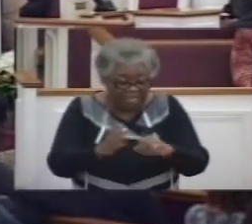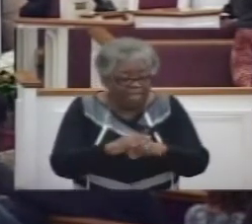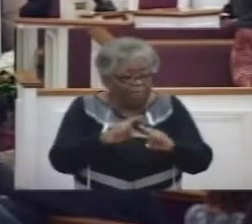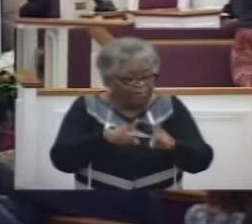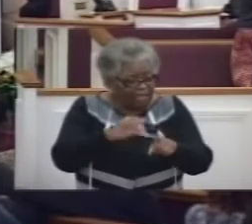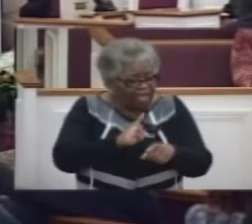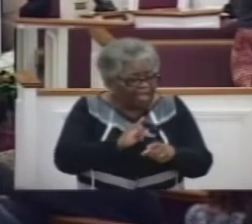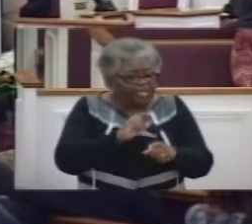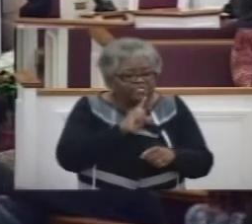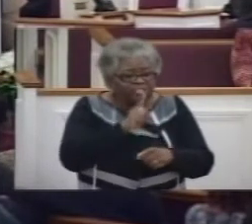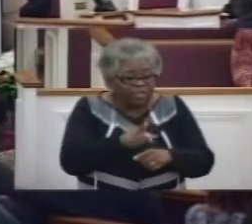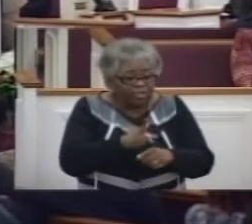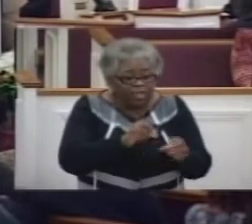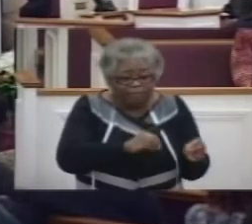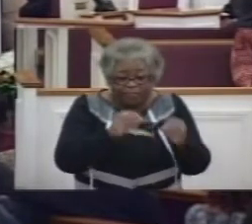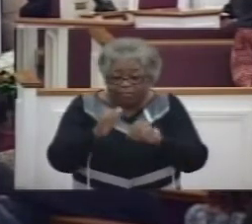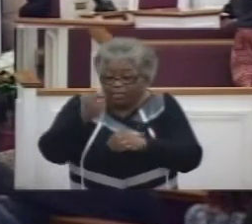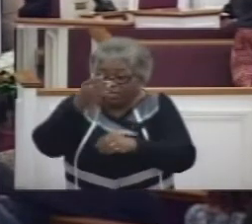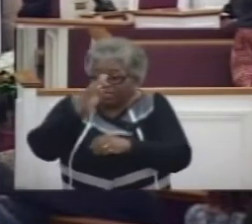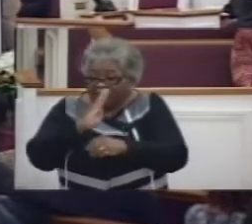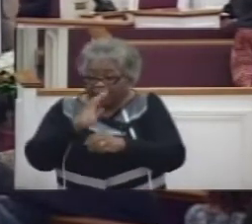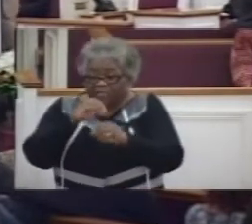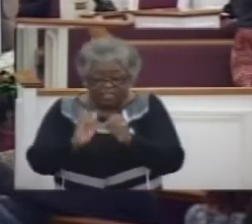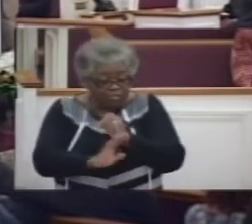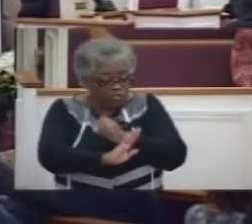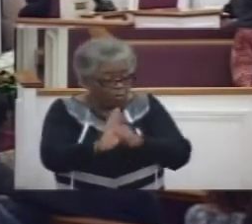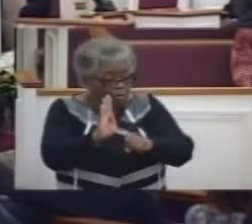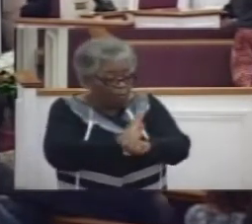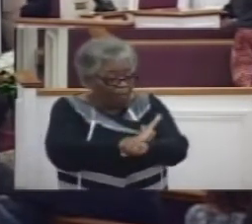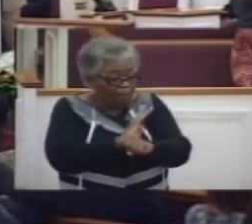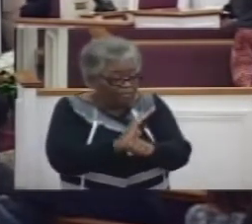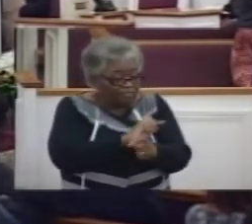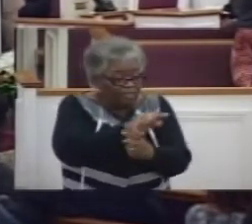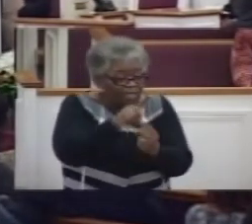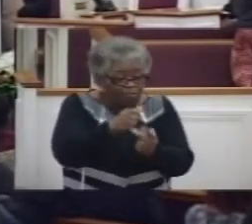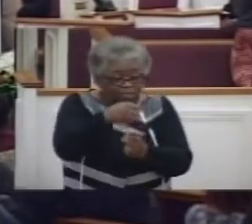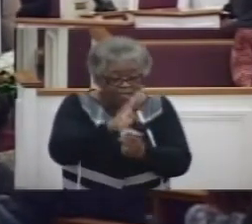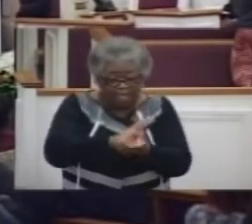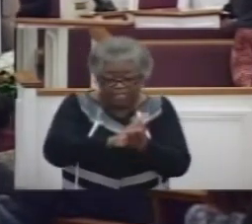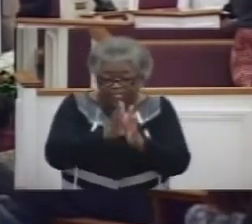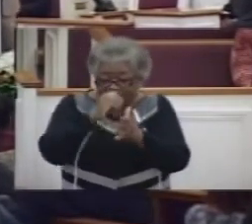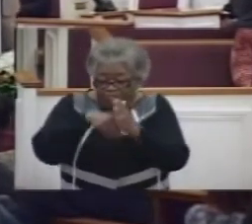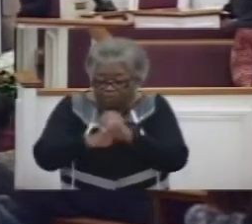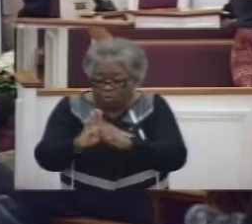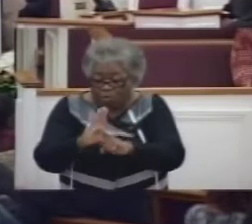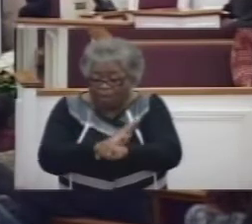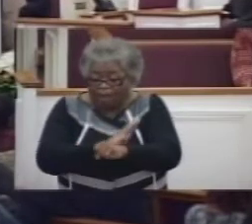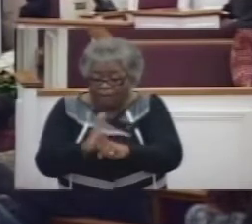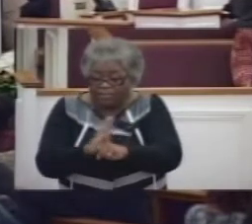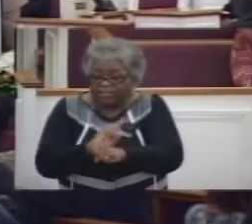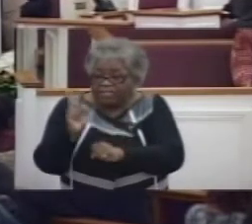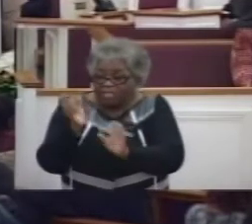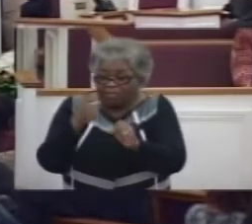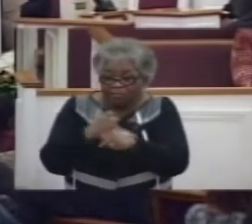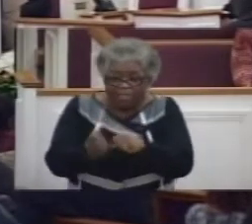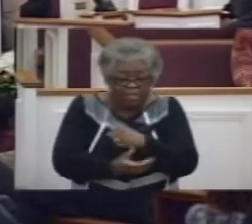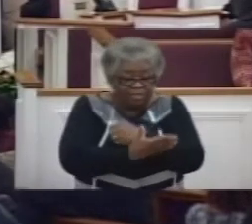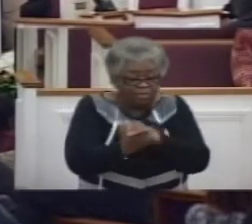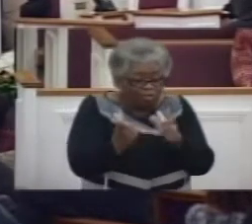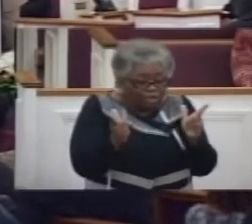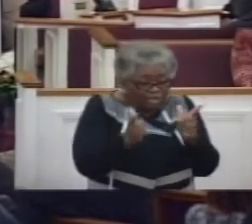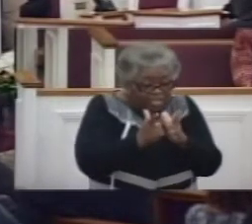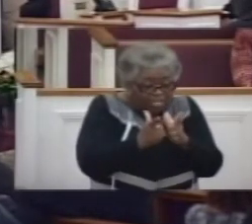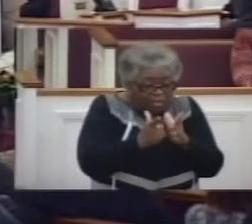But I dare you to put God in your business. When God gets in your business, he'll make your